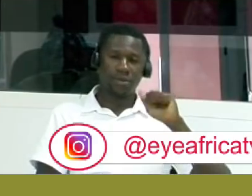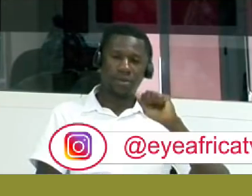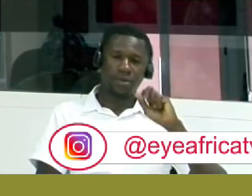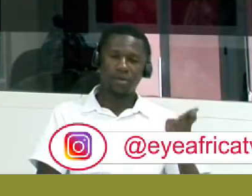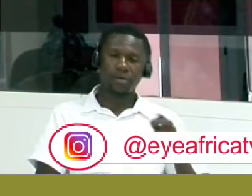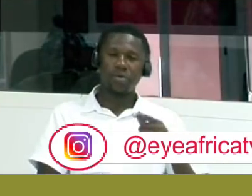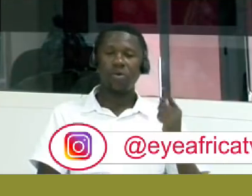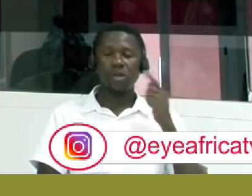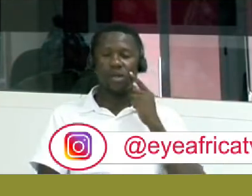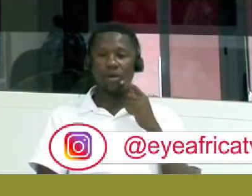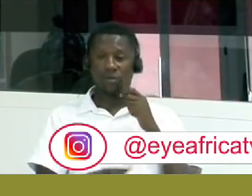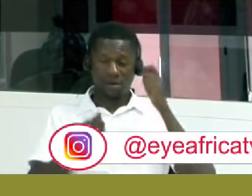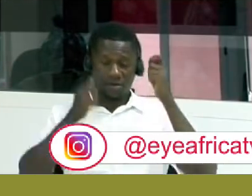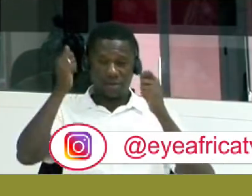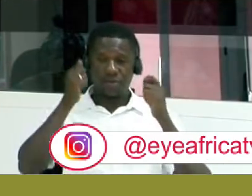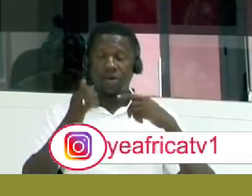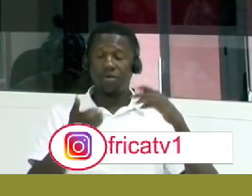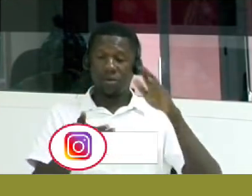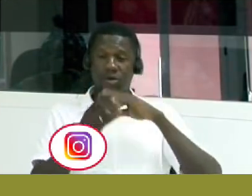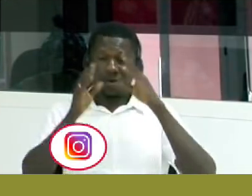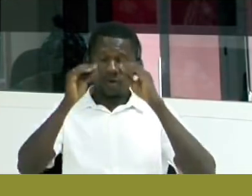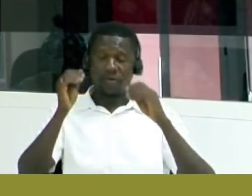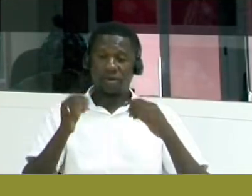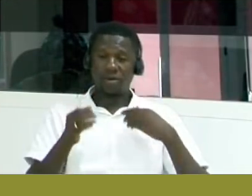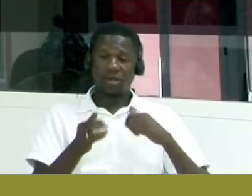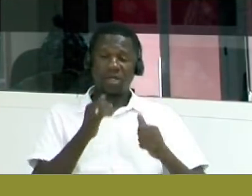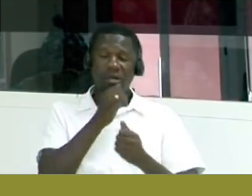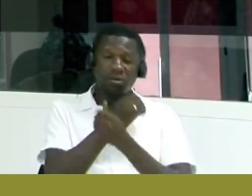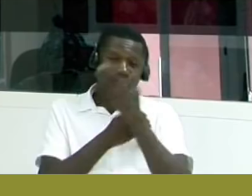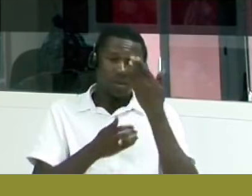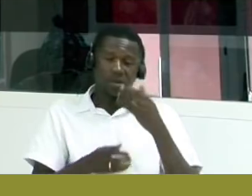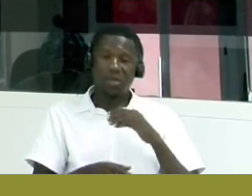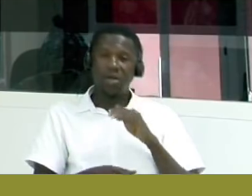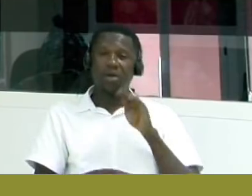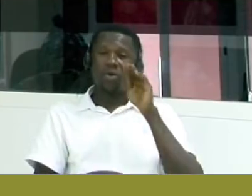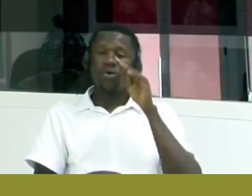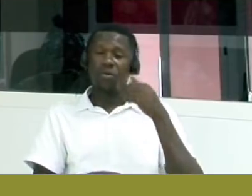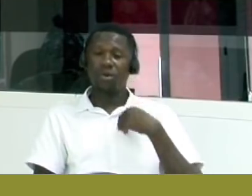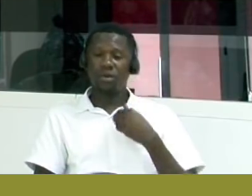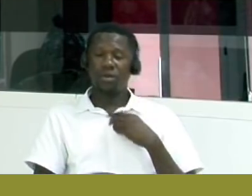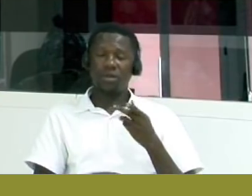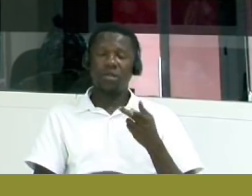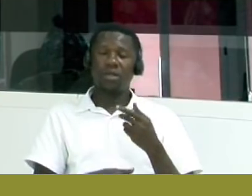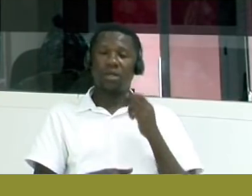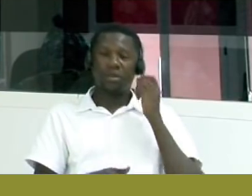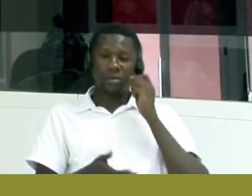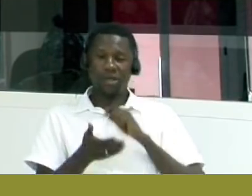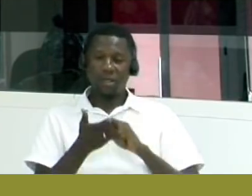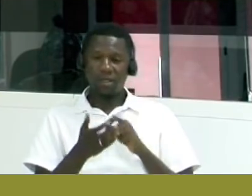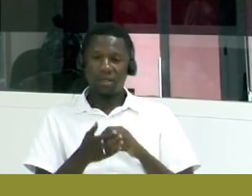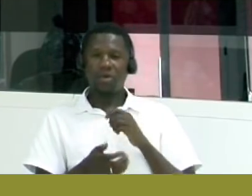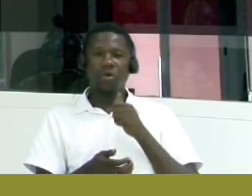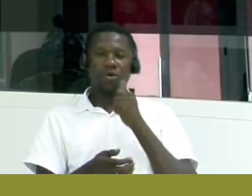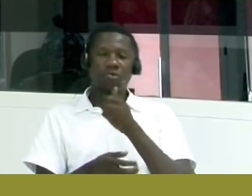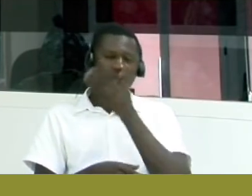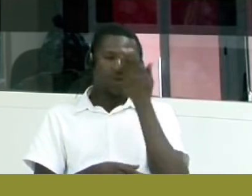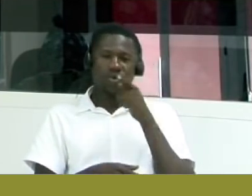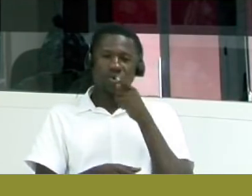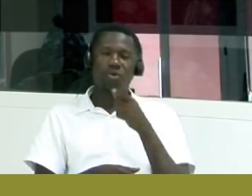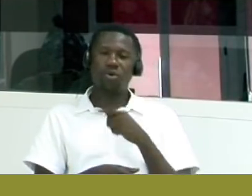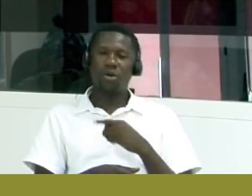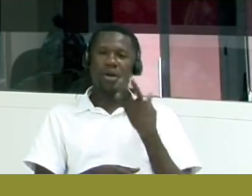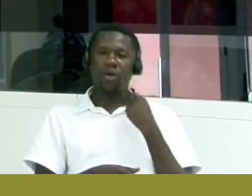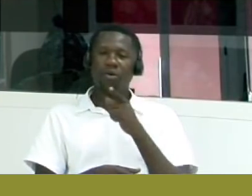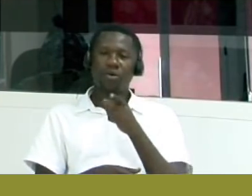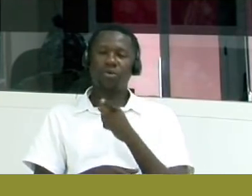that early morning, she called me. IG, I said, who's that? Oh, Piers. I said, Piers, good morning to you. How are you? And straight away she said to me,